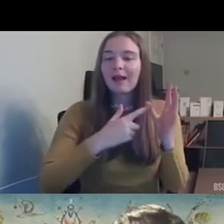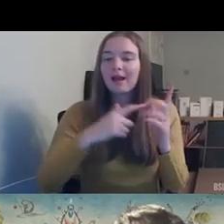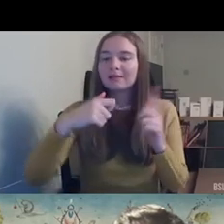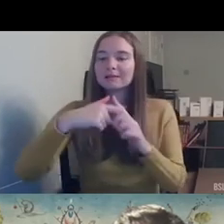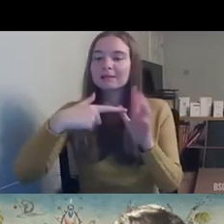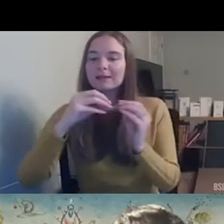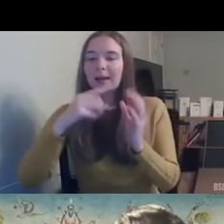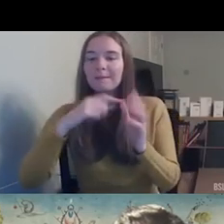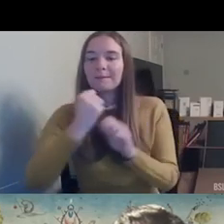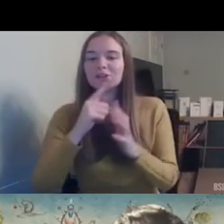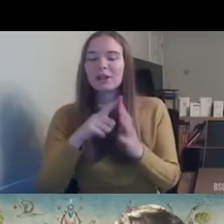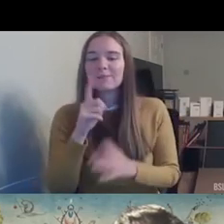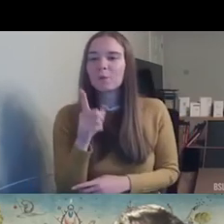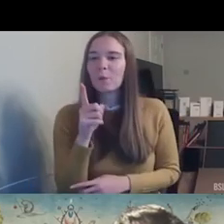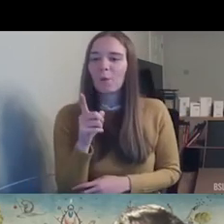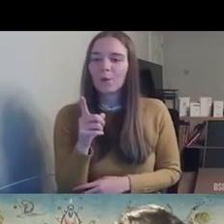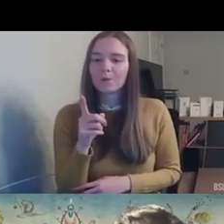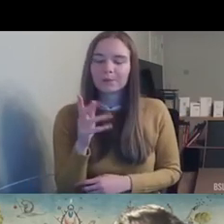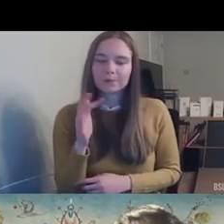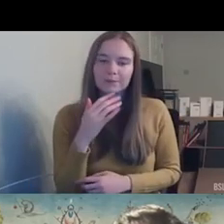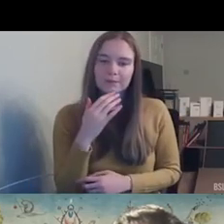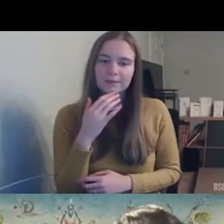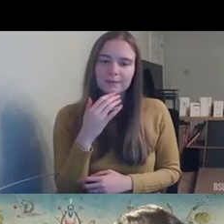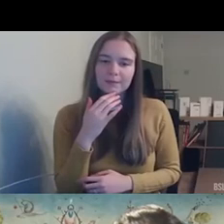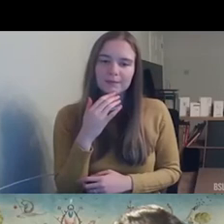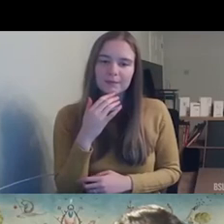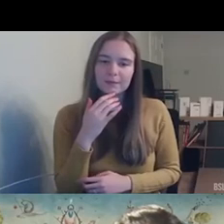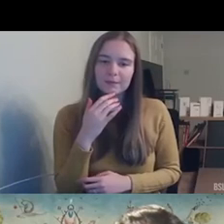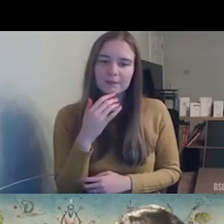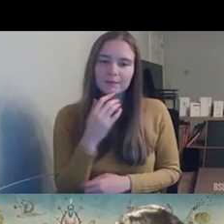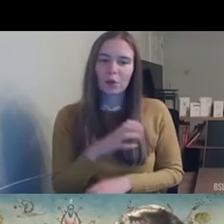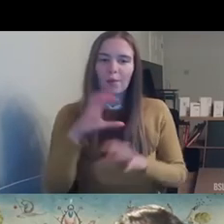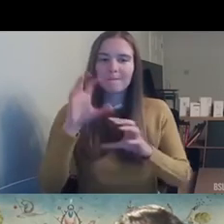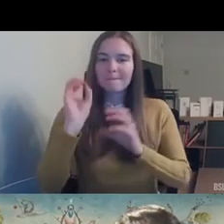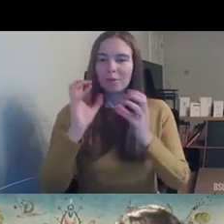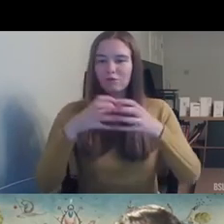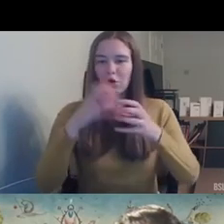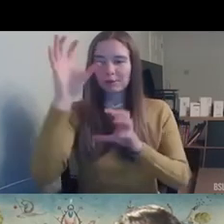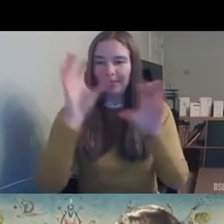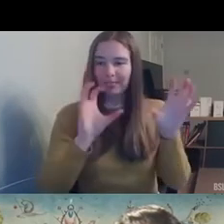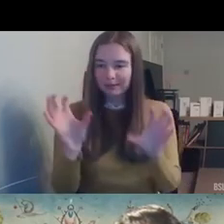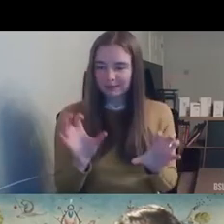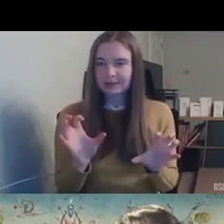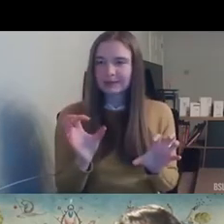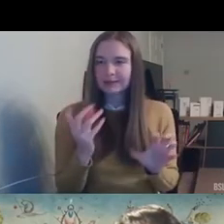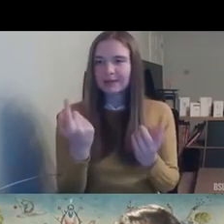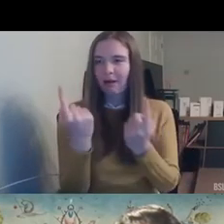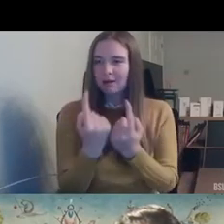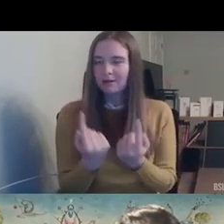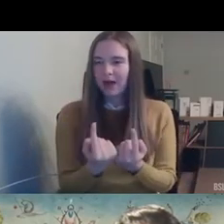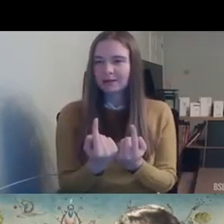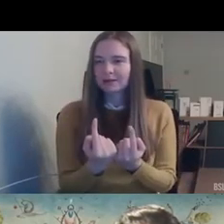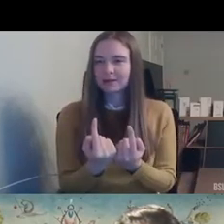your sort of placing of these rocks as artifacts, as objects.